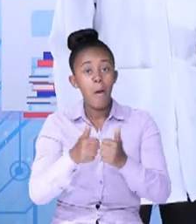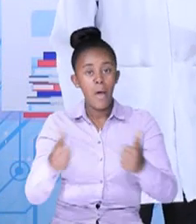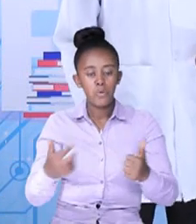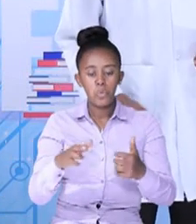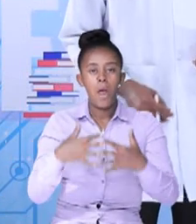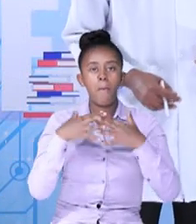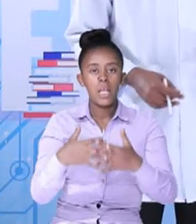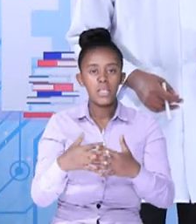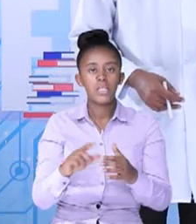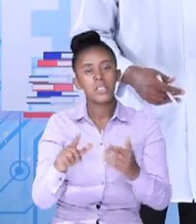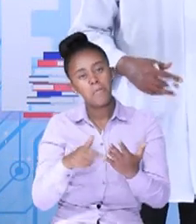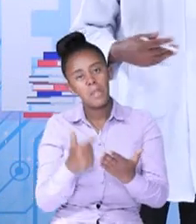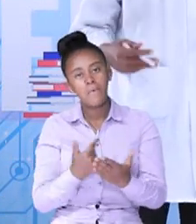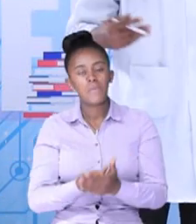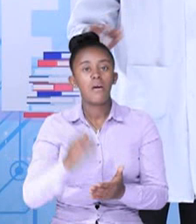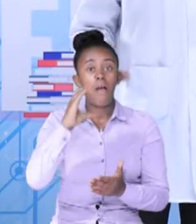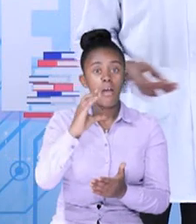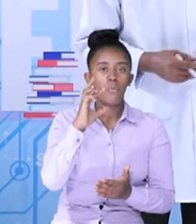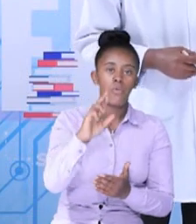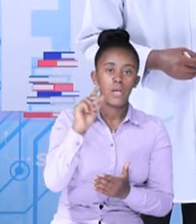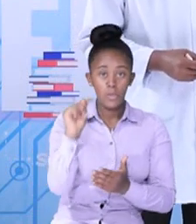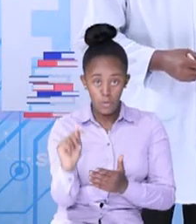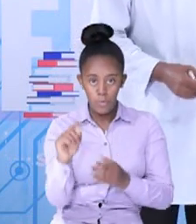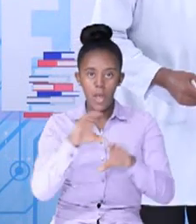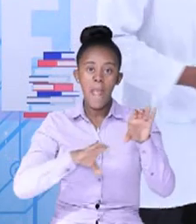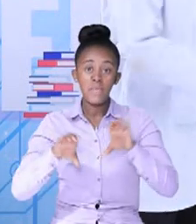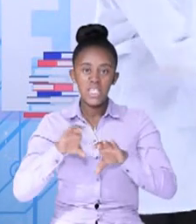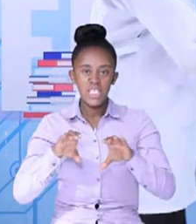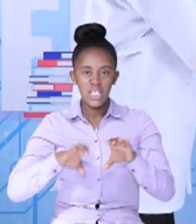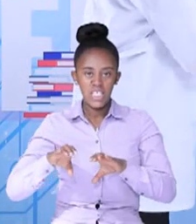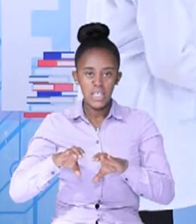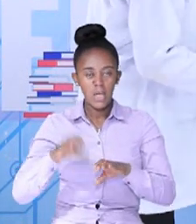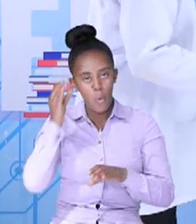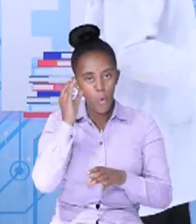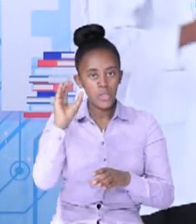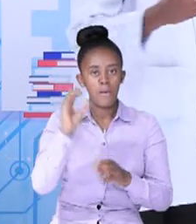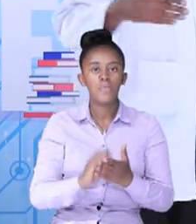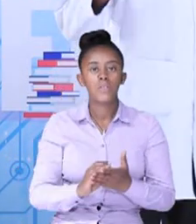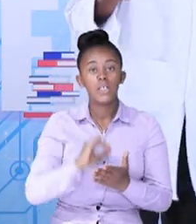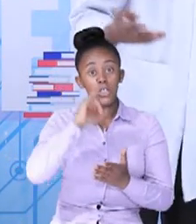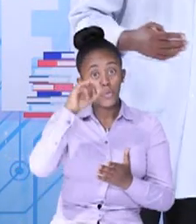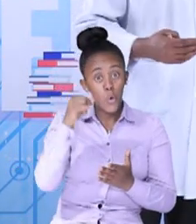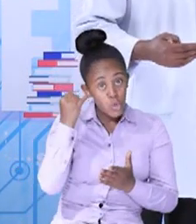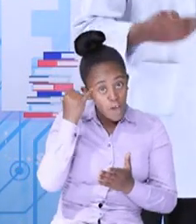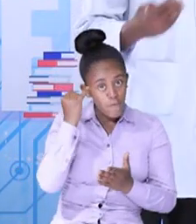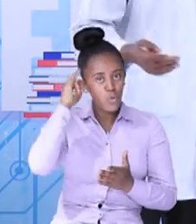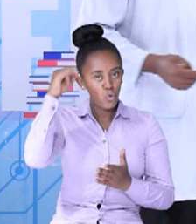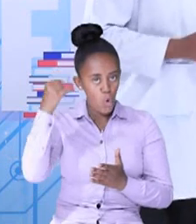Thomson apparatus is sometimes known to be cathode ray tube in chemistry concepts. Therefore, J.J. means here Joseph